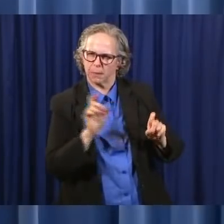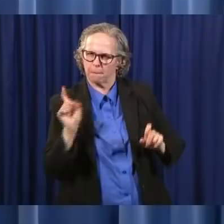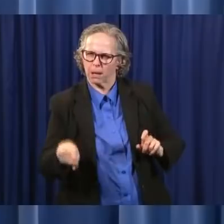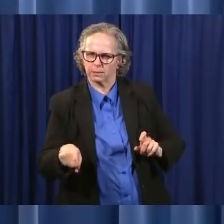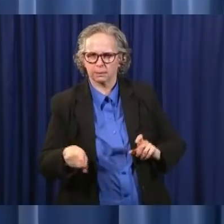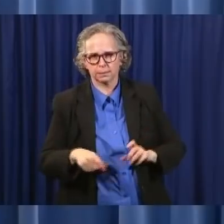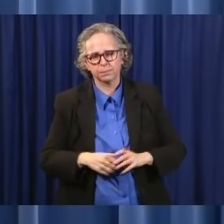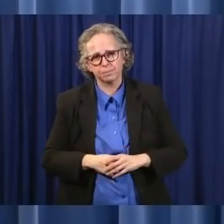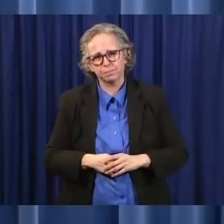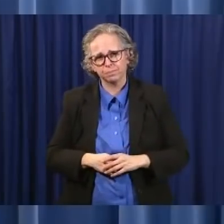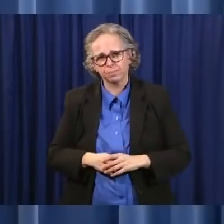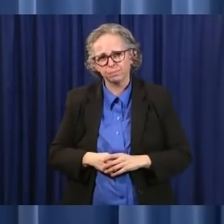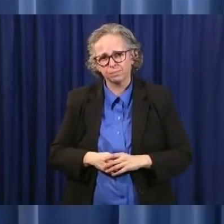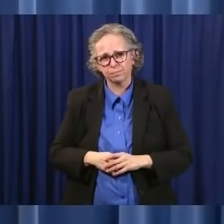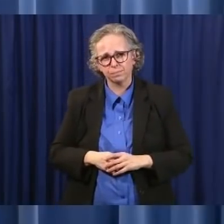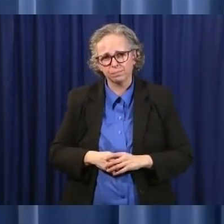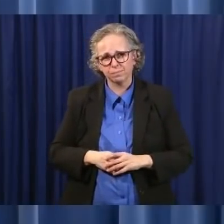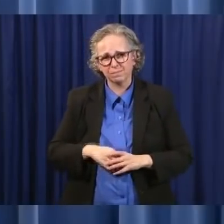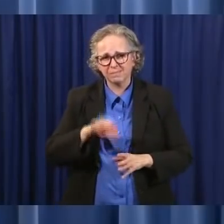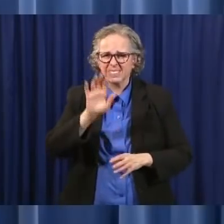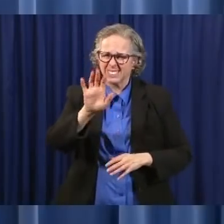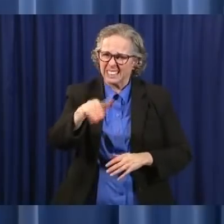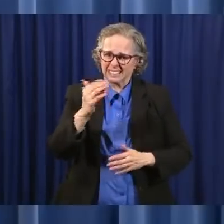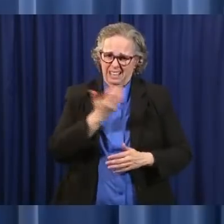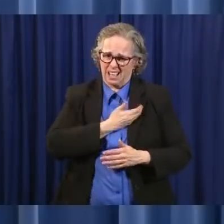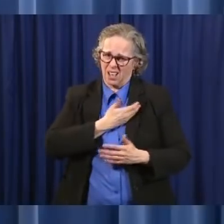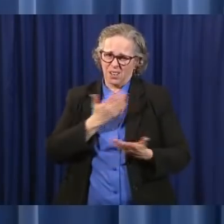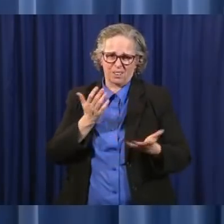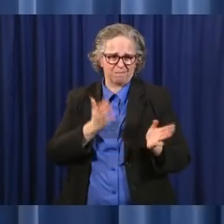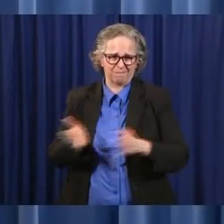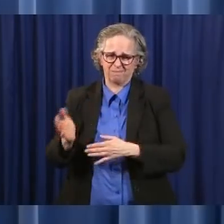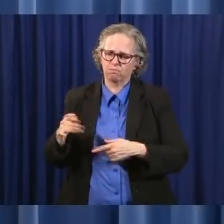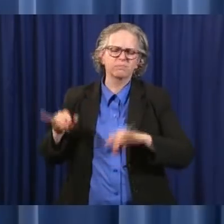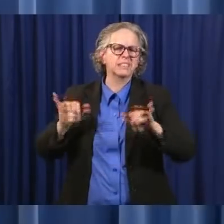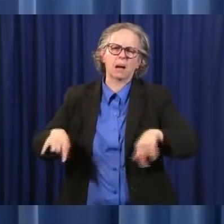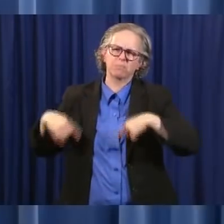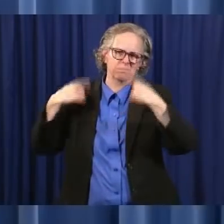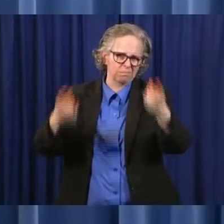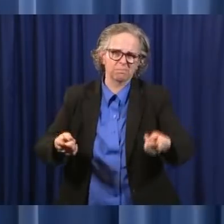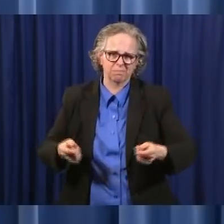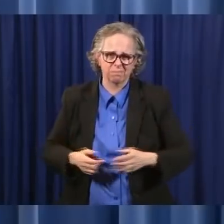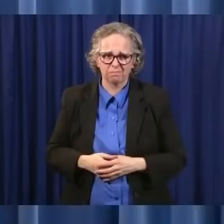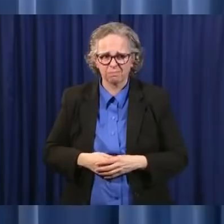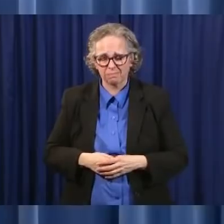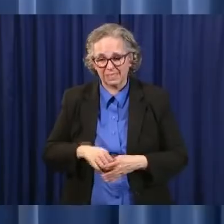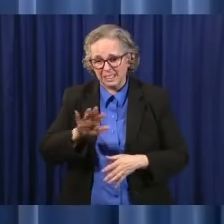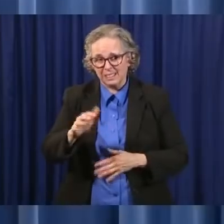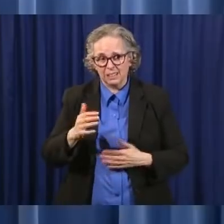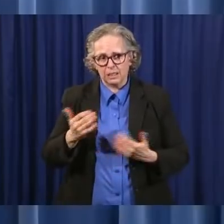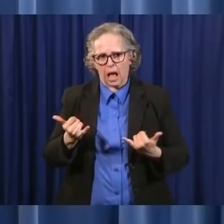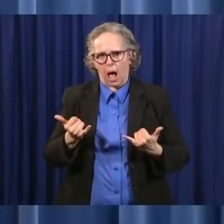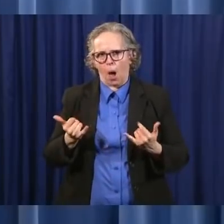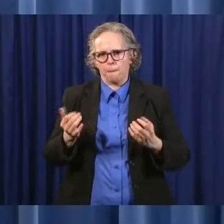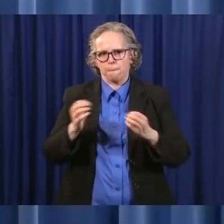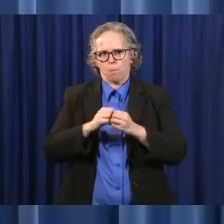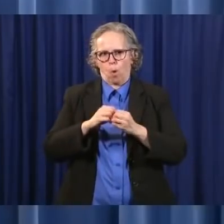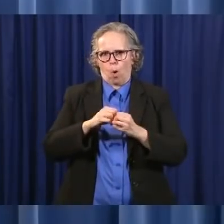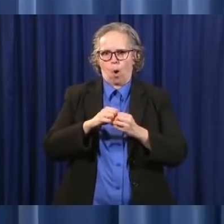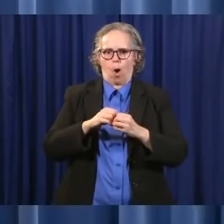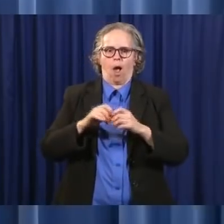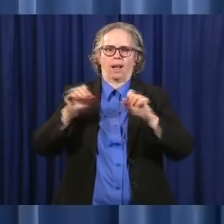COVID-19. That is something that we have had in place. We now have the robust testing to carry out